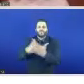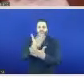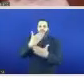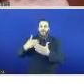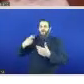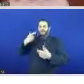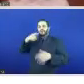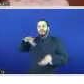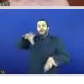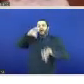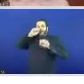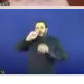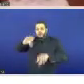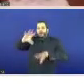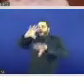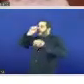respetarla.